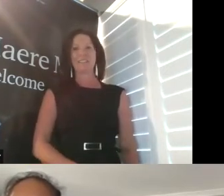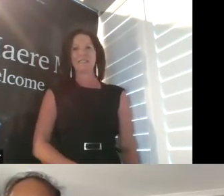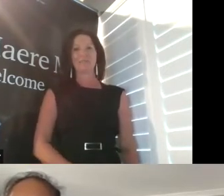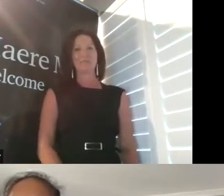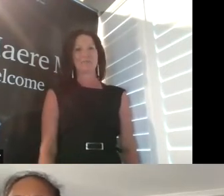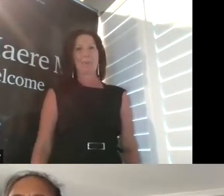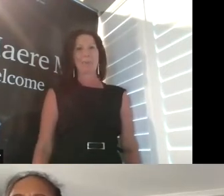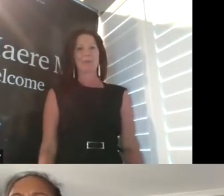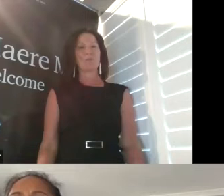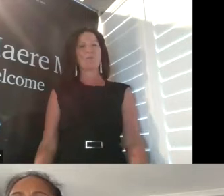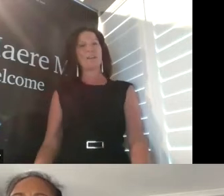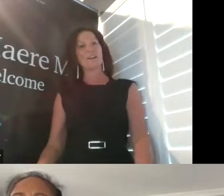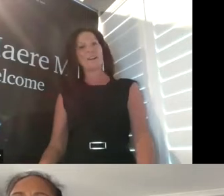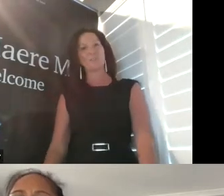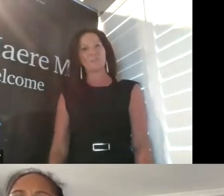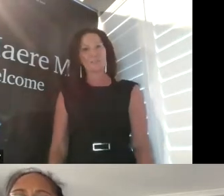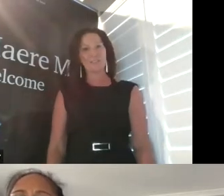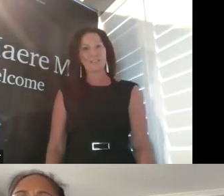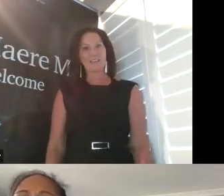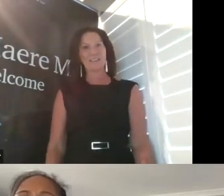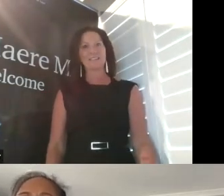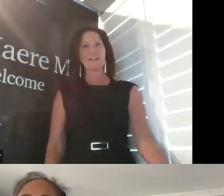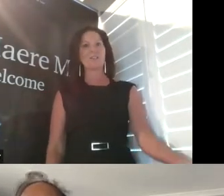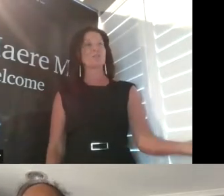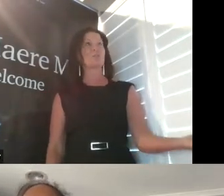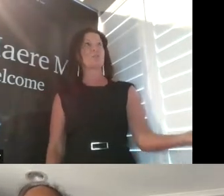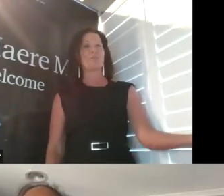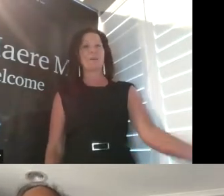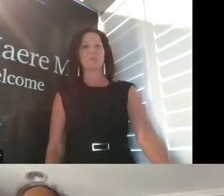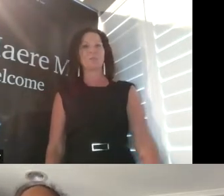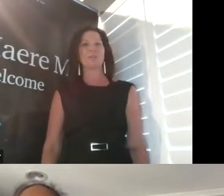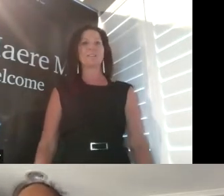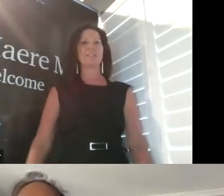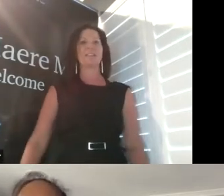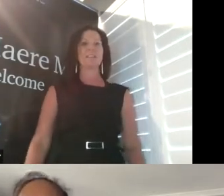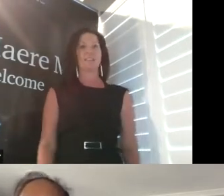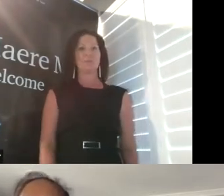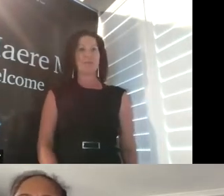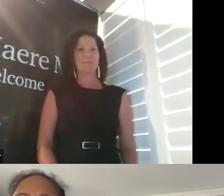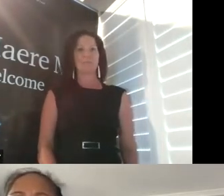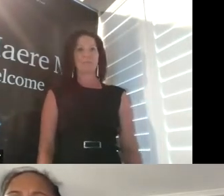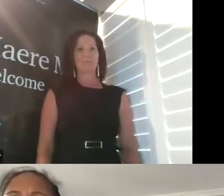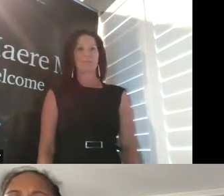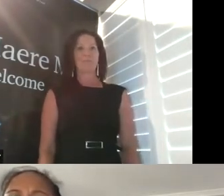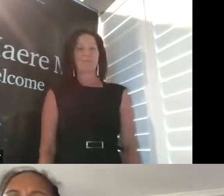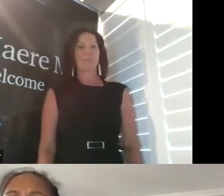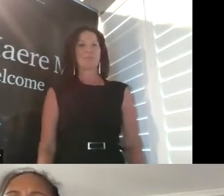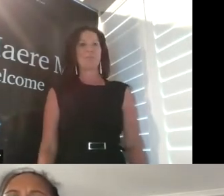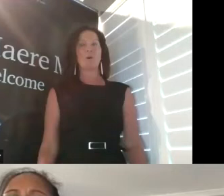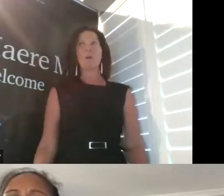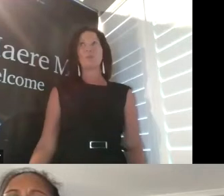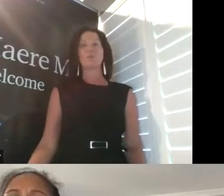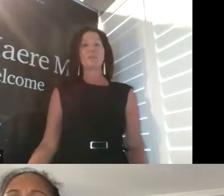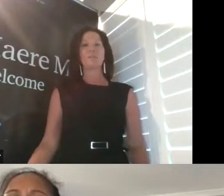hui nei. Ko wai a hau, ki te tahoho toku pāpa no Ngāti Hine te iwi,